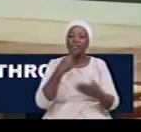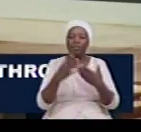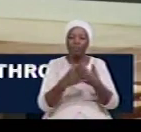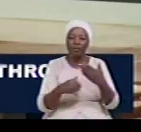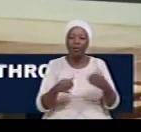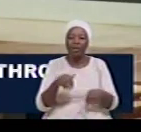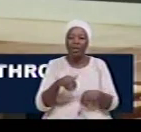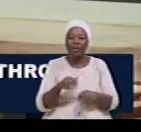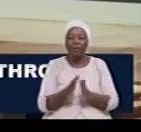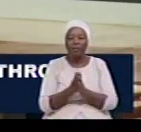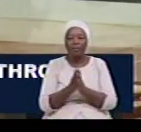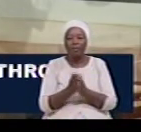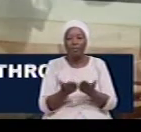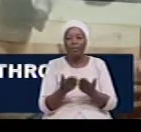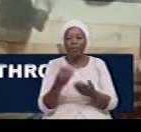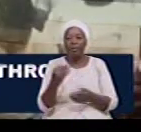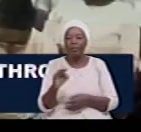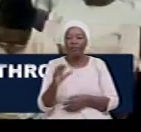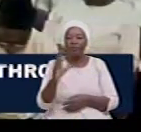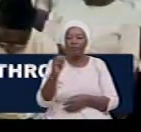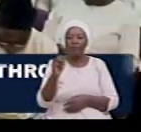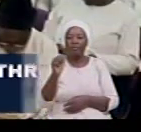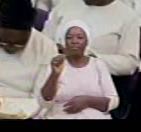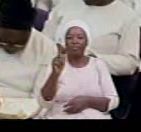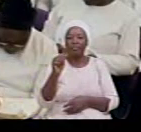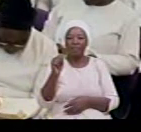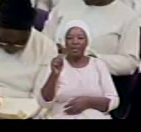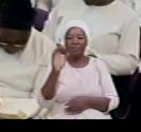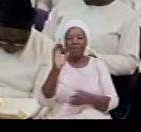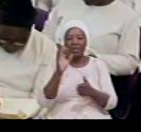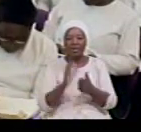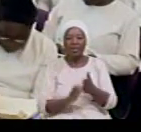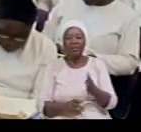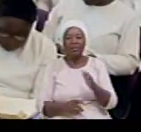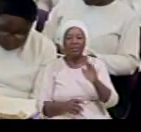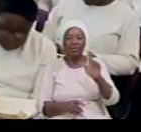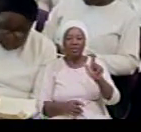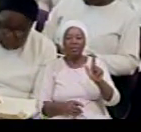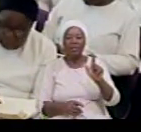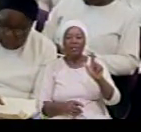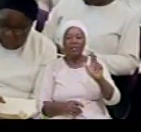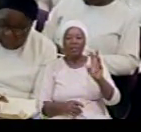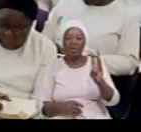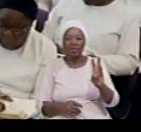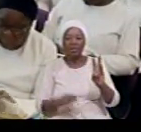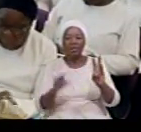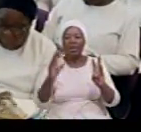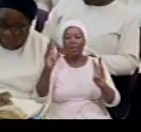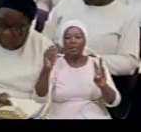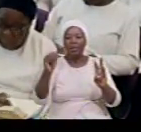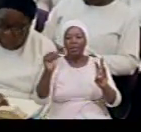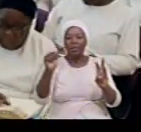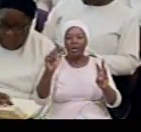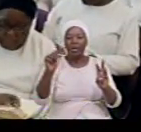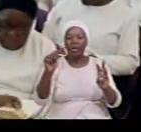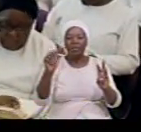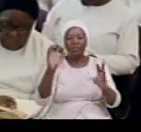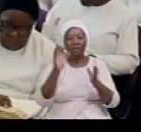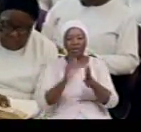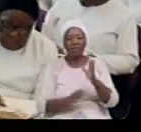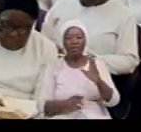chapter 26. Matthew 26, verse